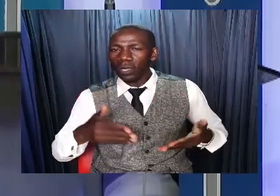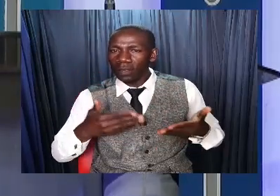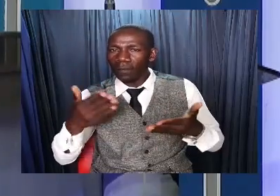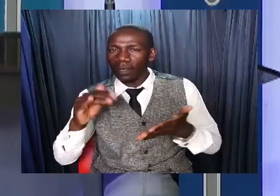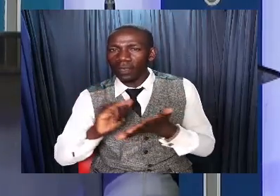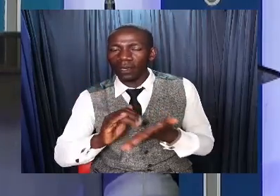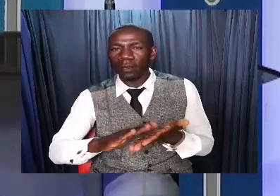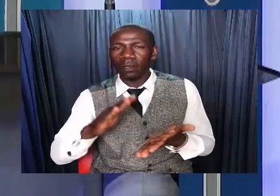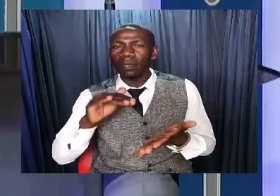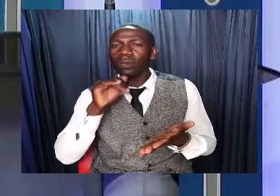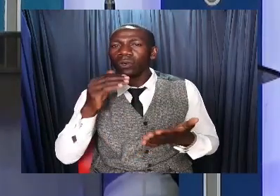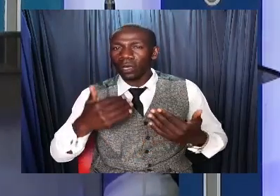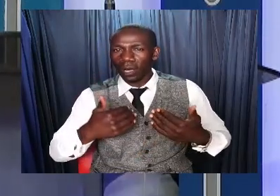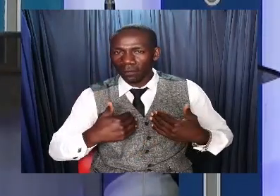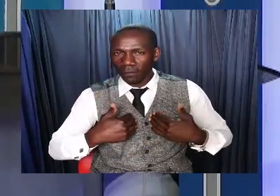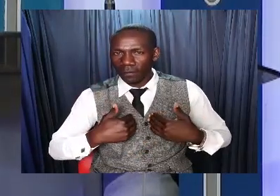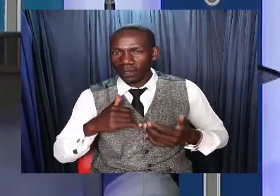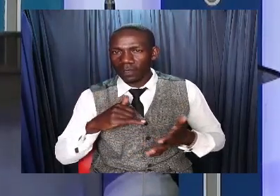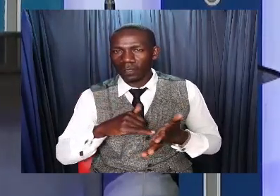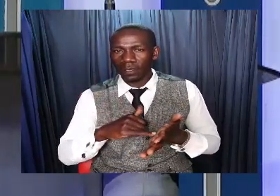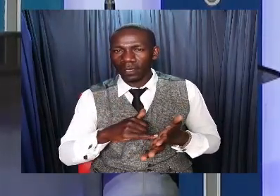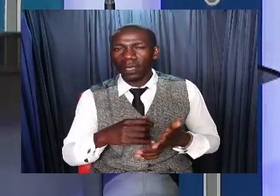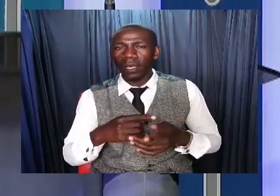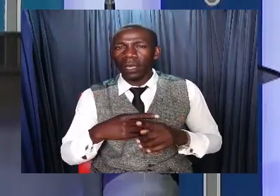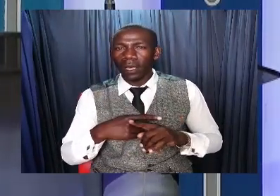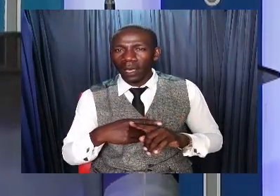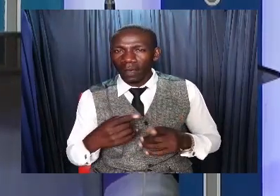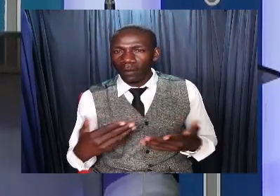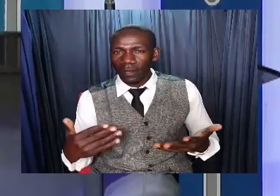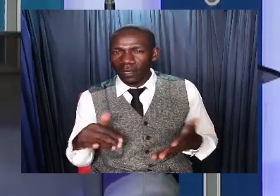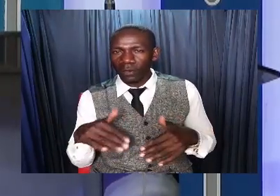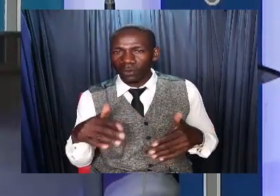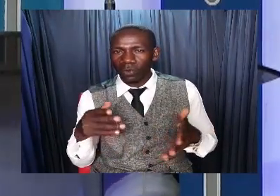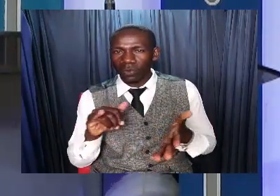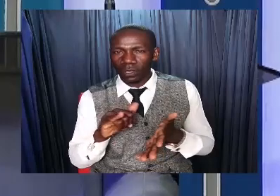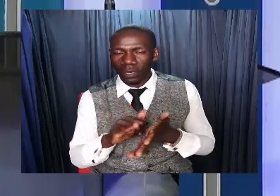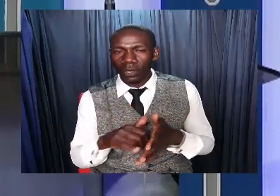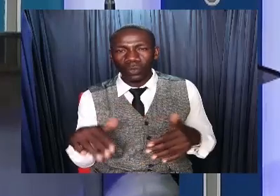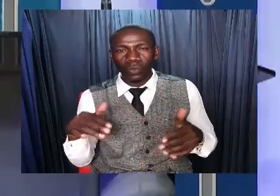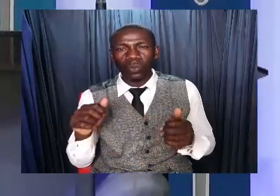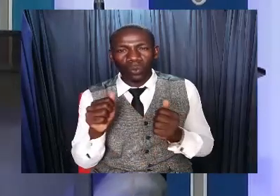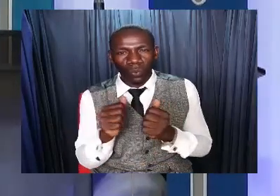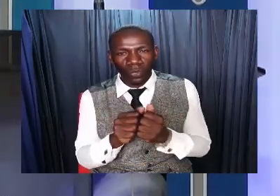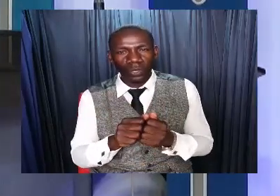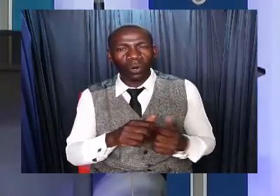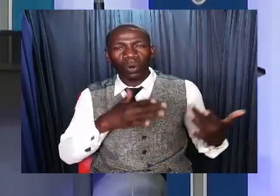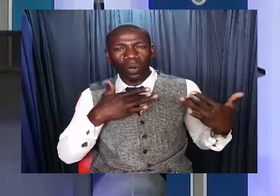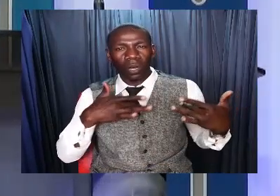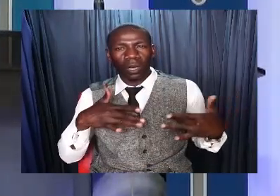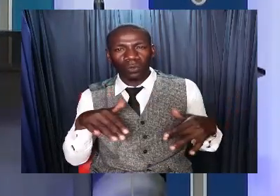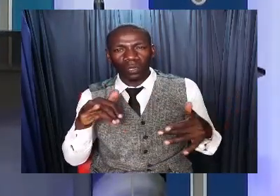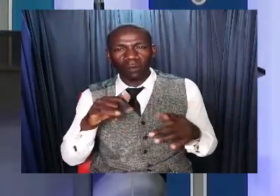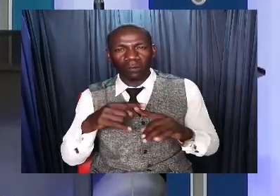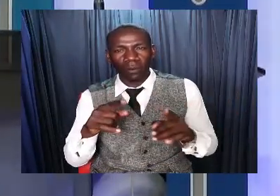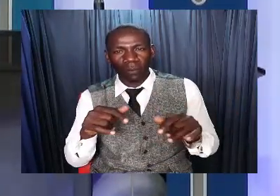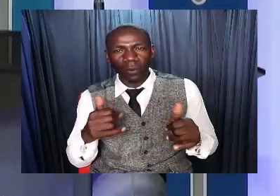the hand of God has not exalted you. Na huo. And you don't have it. Kila unachokifanya saa hiyo. Anything you do that time. Kifanye kwa moyo wote. Do all heartedly. Ndio